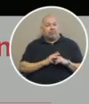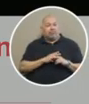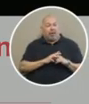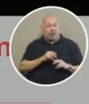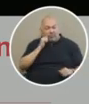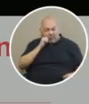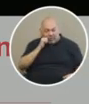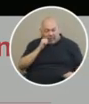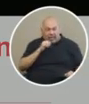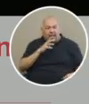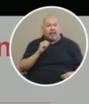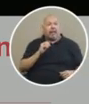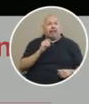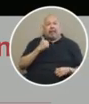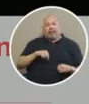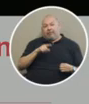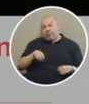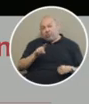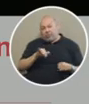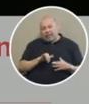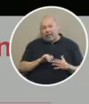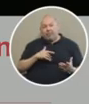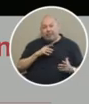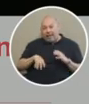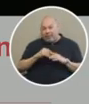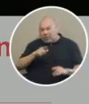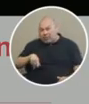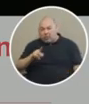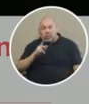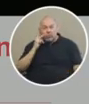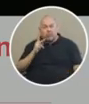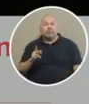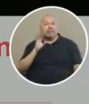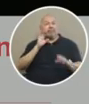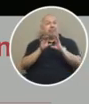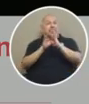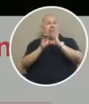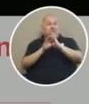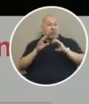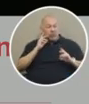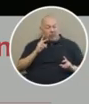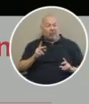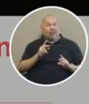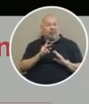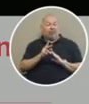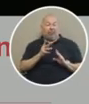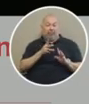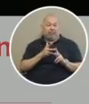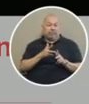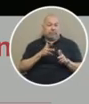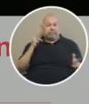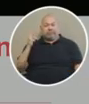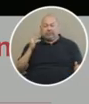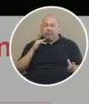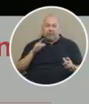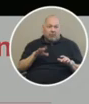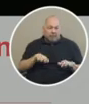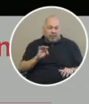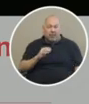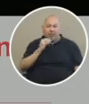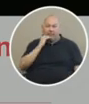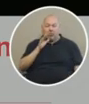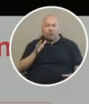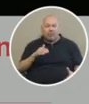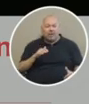per day. Any of you that have been out there or have seen the imagery, that line to pick up